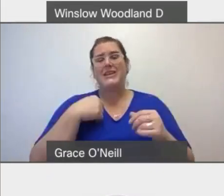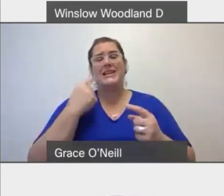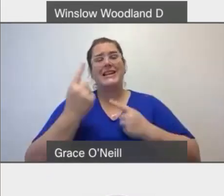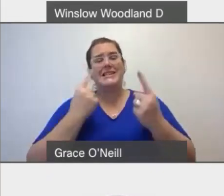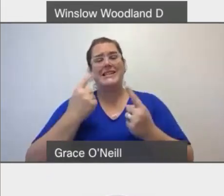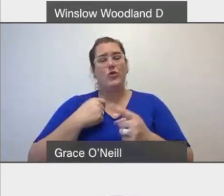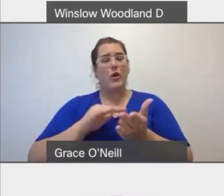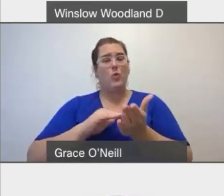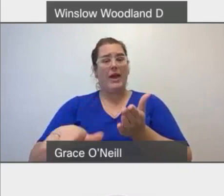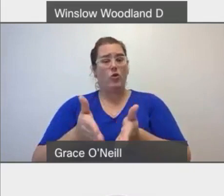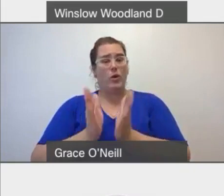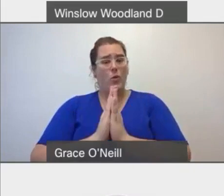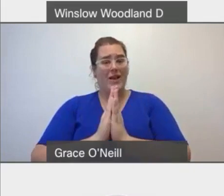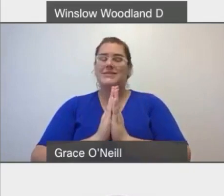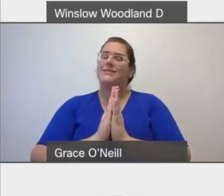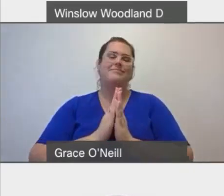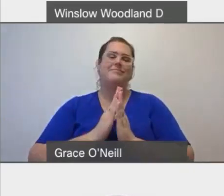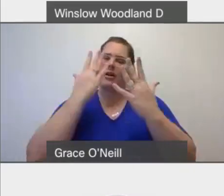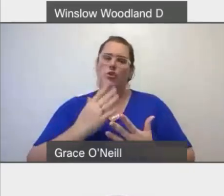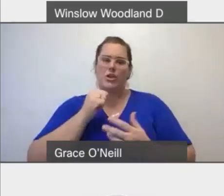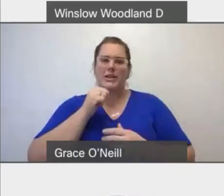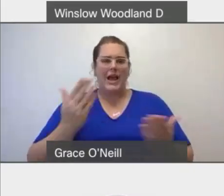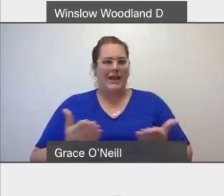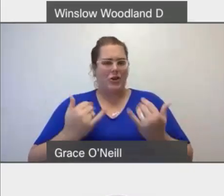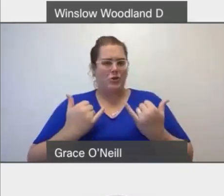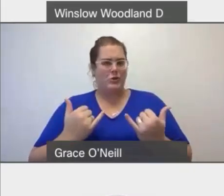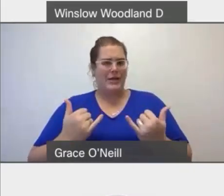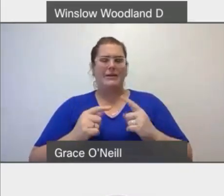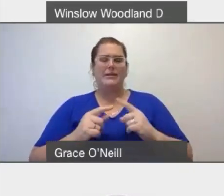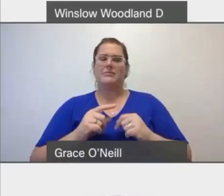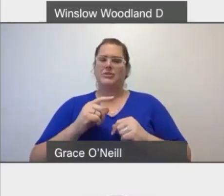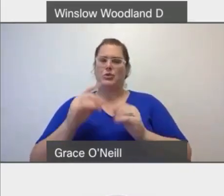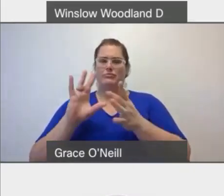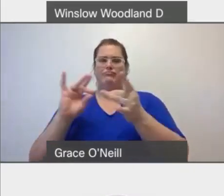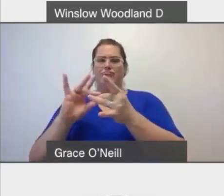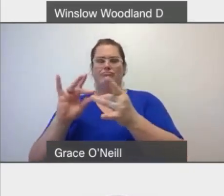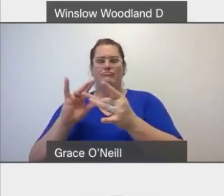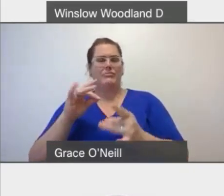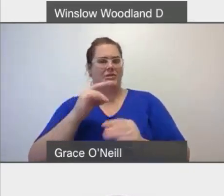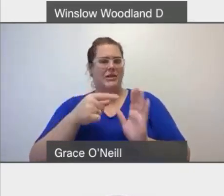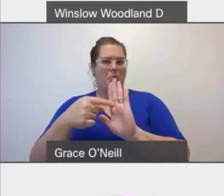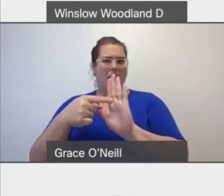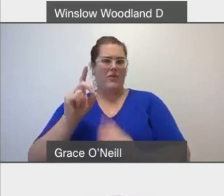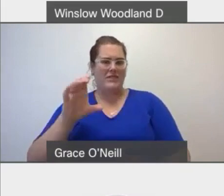not on the call today. But if there is someone from DC Health that would like to respond,